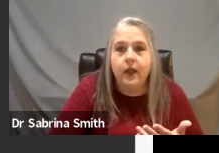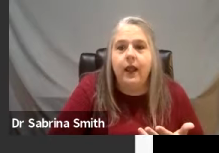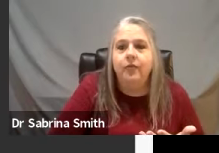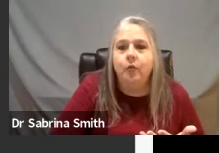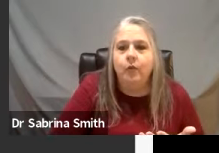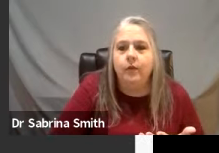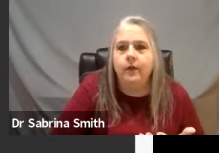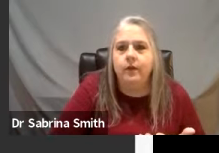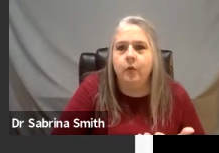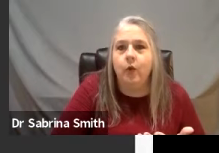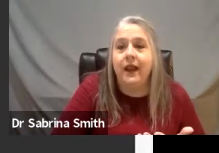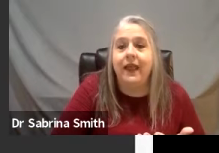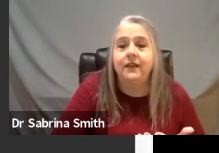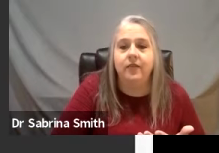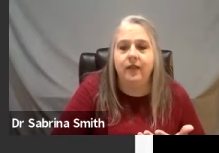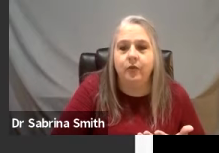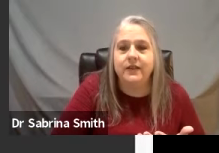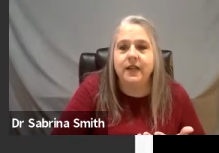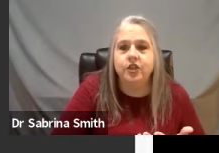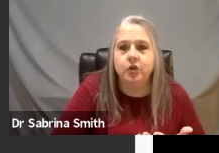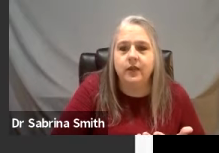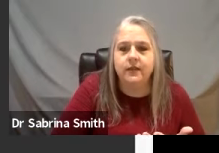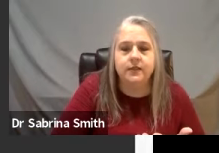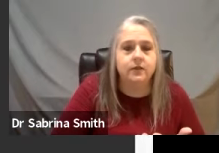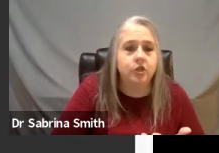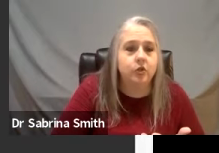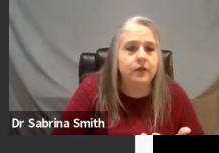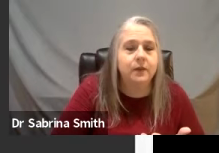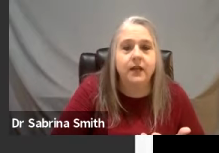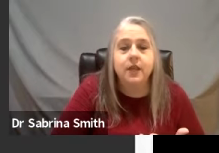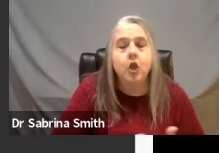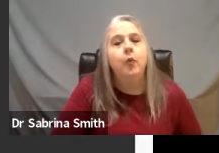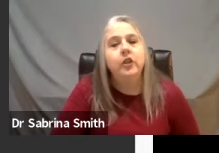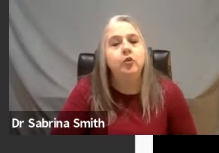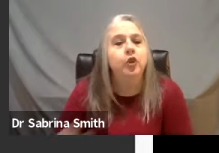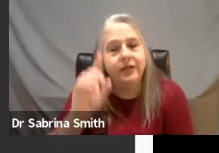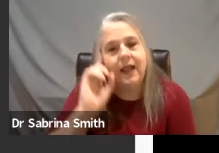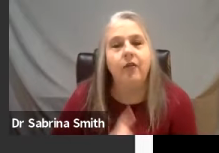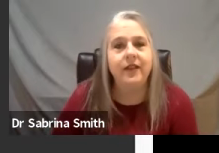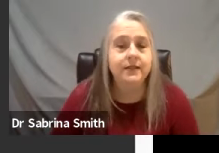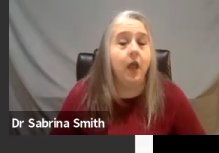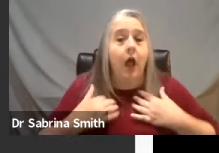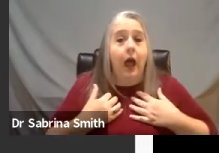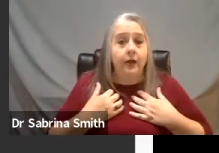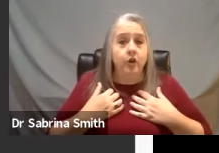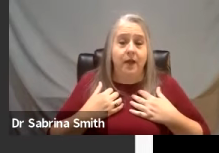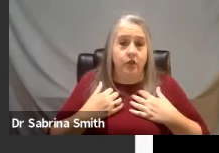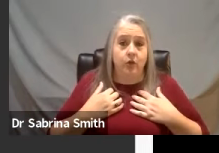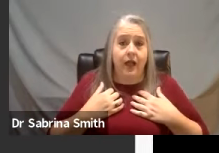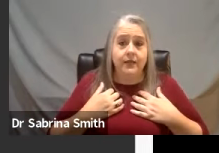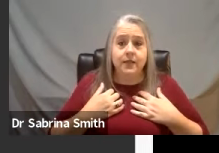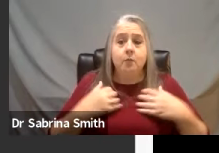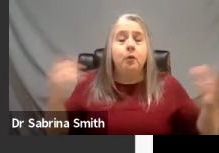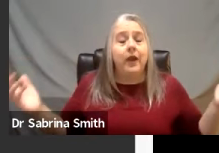control. And what I like, and the reason I show this too, is because when you look down this, I don't know about